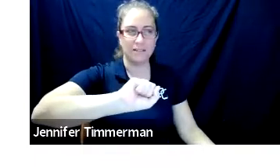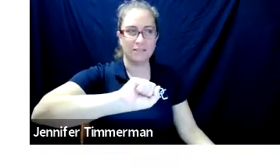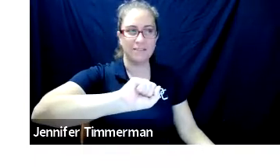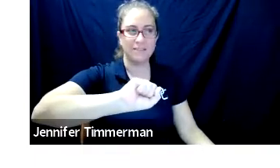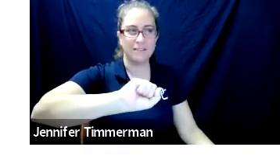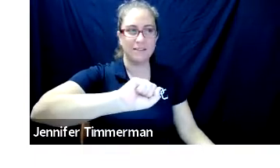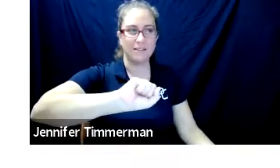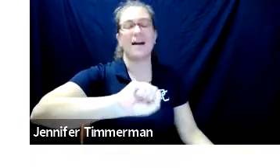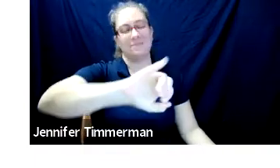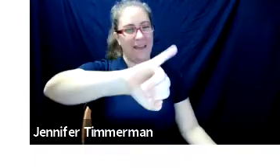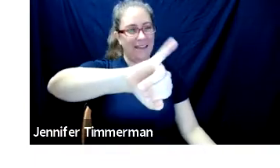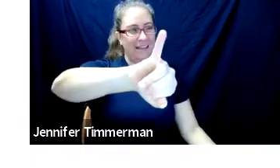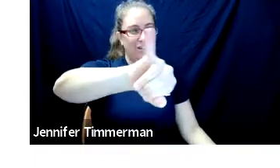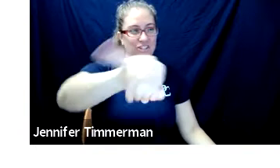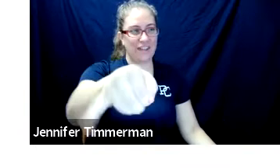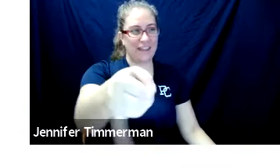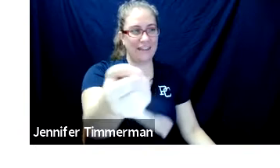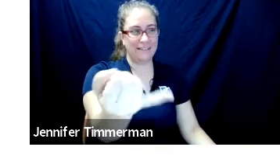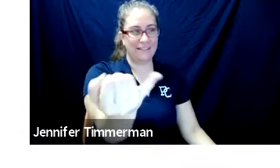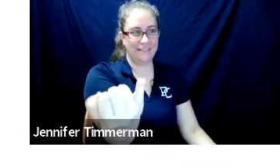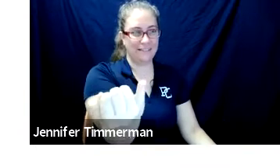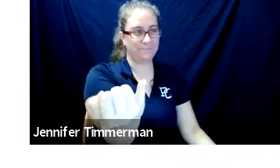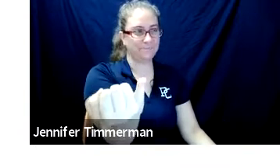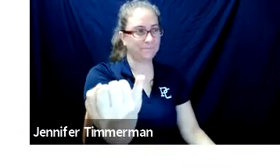right? Awesome. Okay. J,